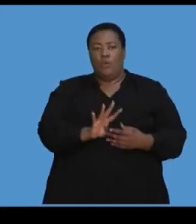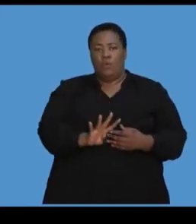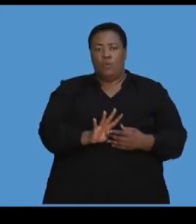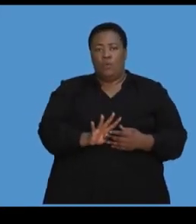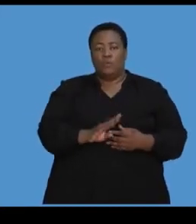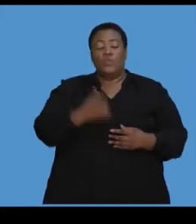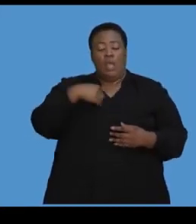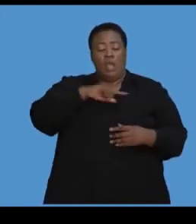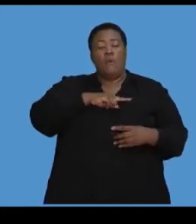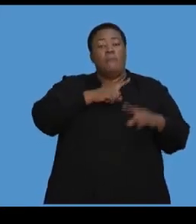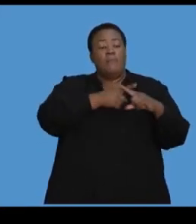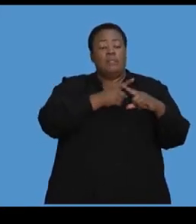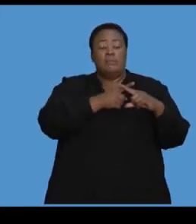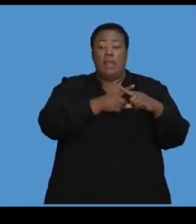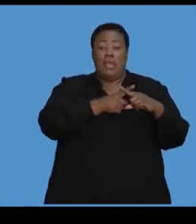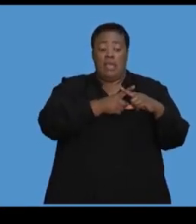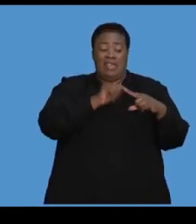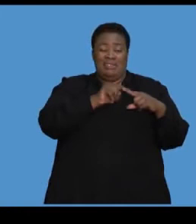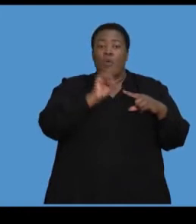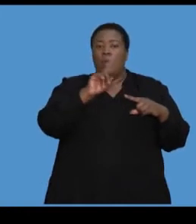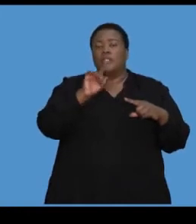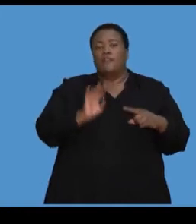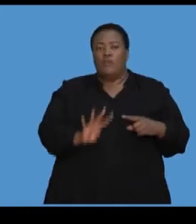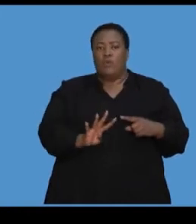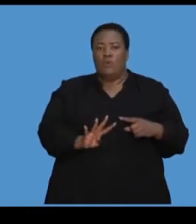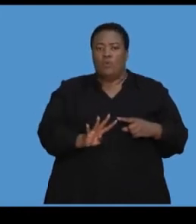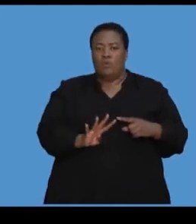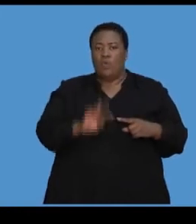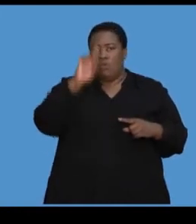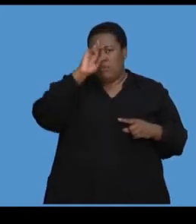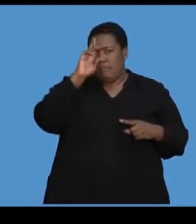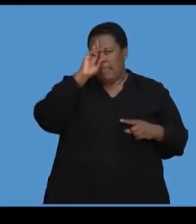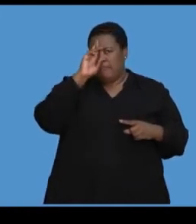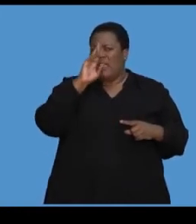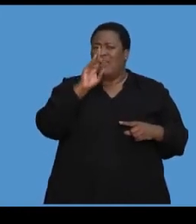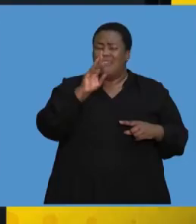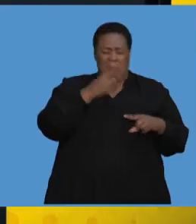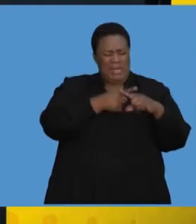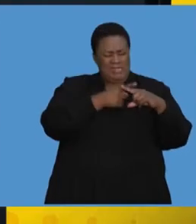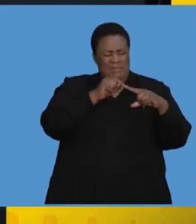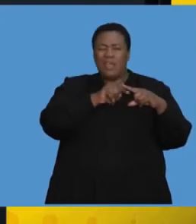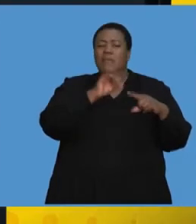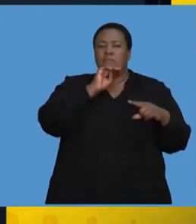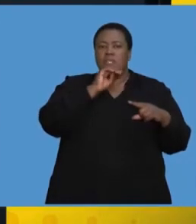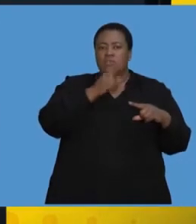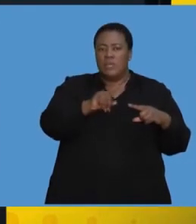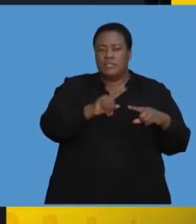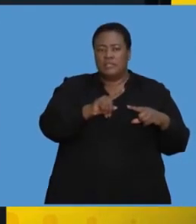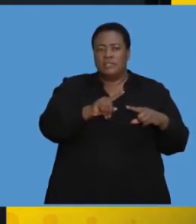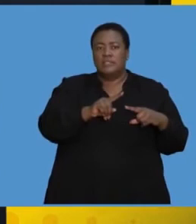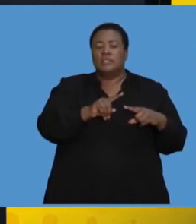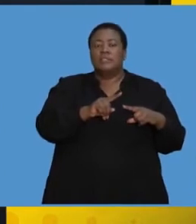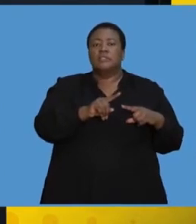our multiplier is going to be 4 there. Remember what our multiplier is by definition. It measures how a